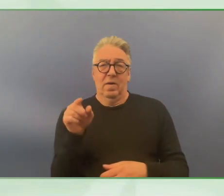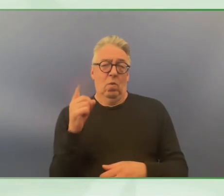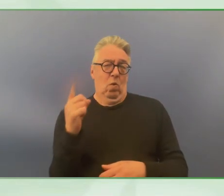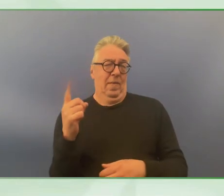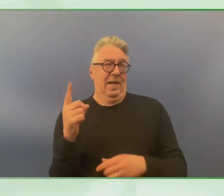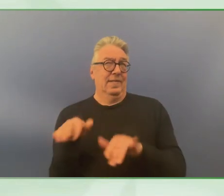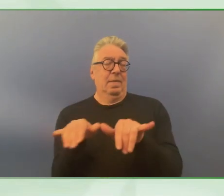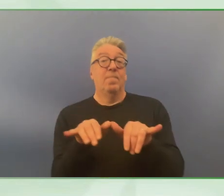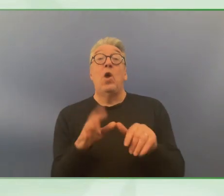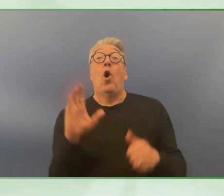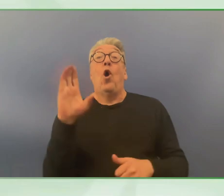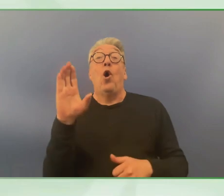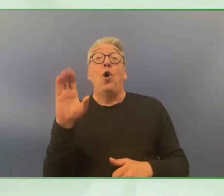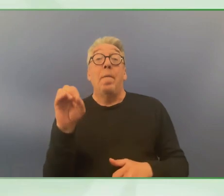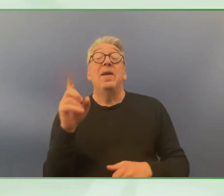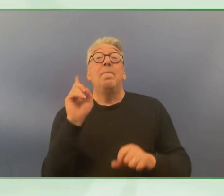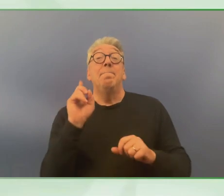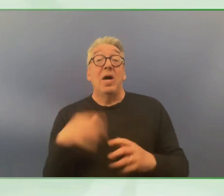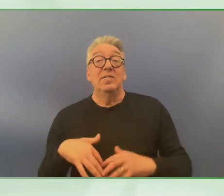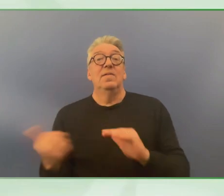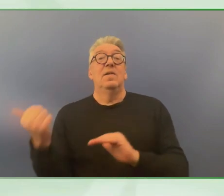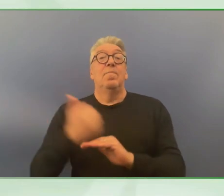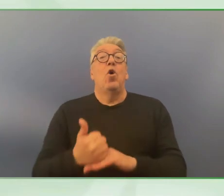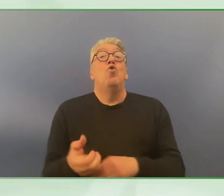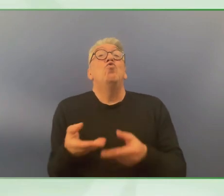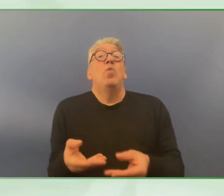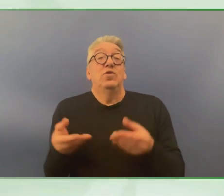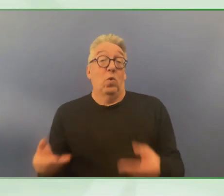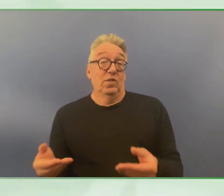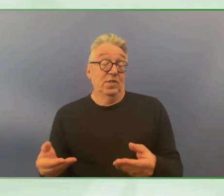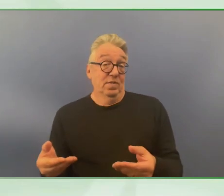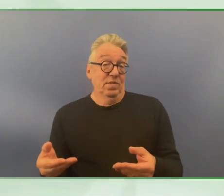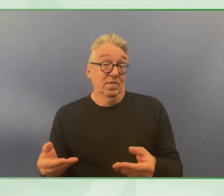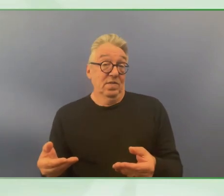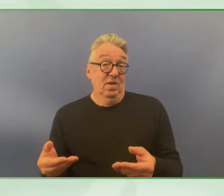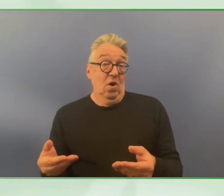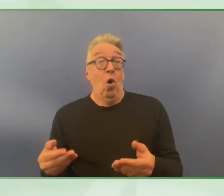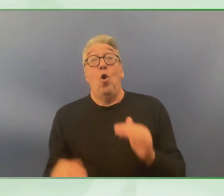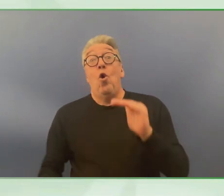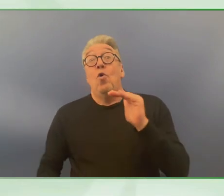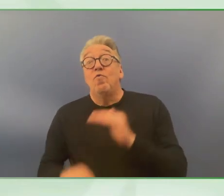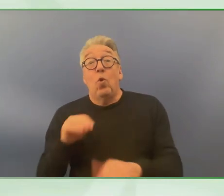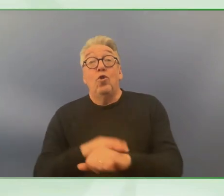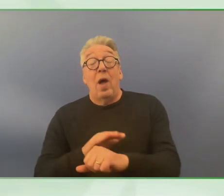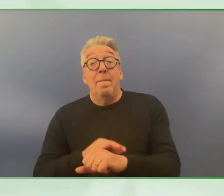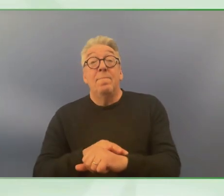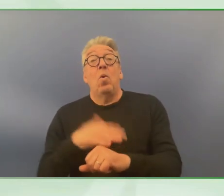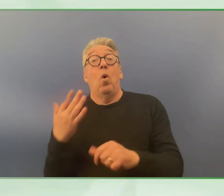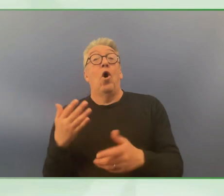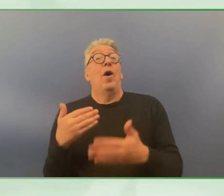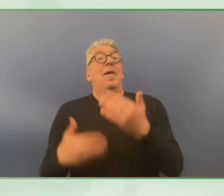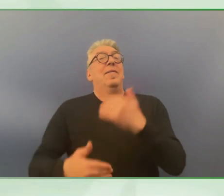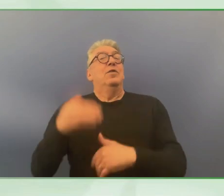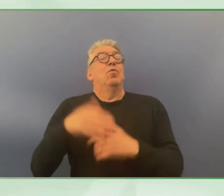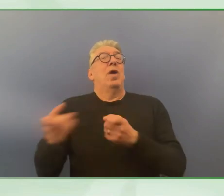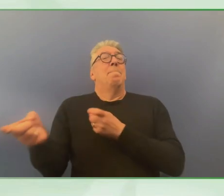to dedicate resources, hopefully full-time or at least very focused, to a disability manager, you name it,